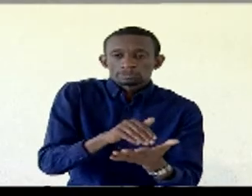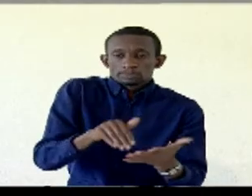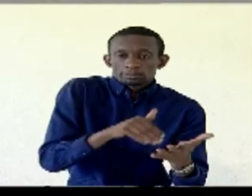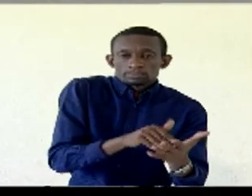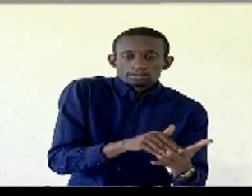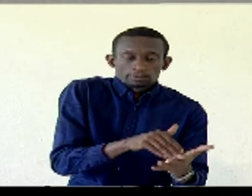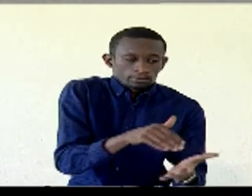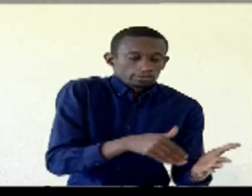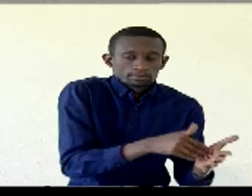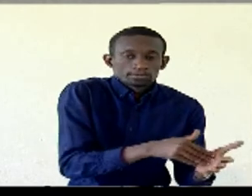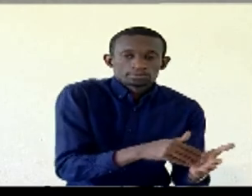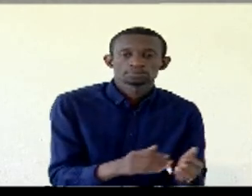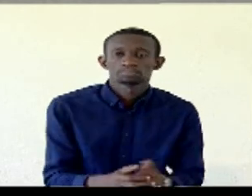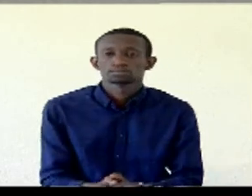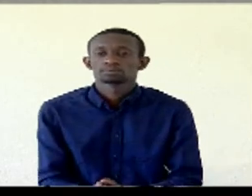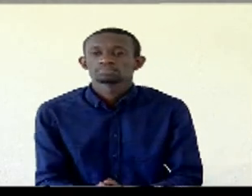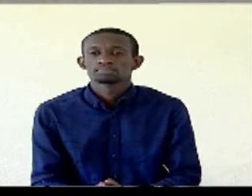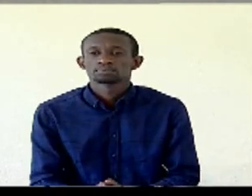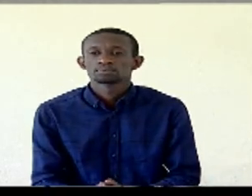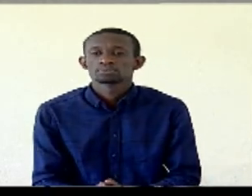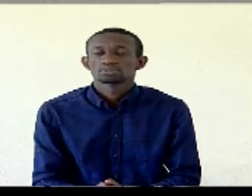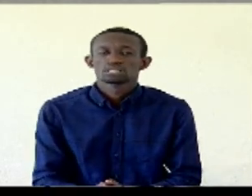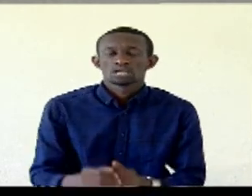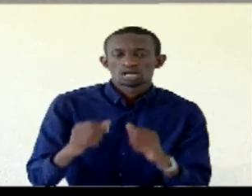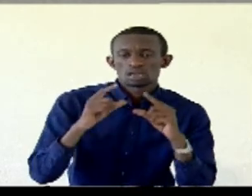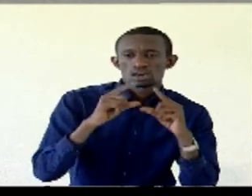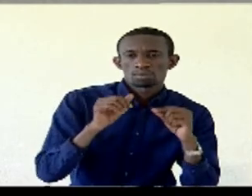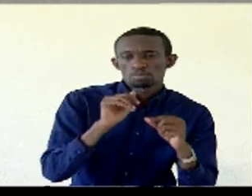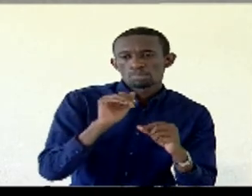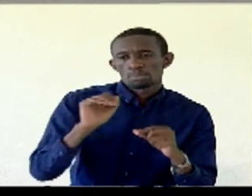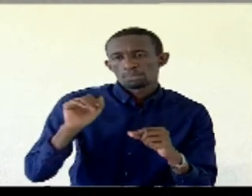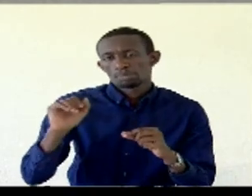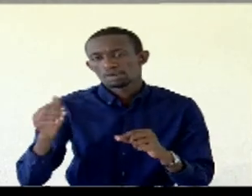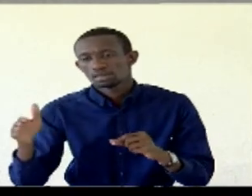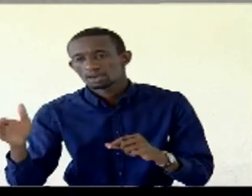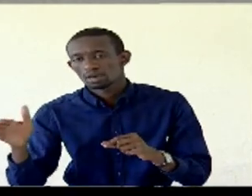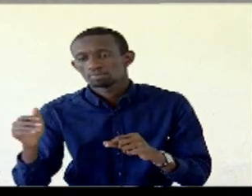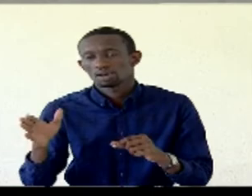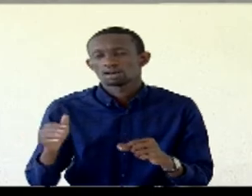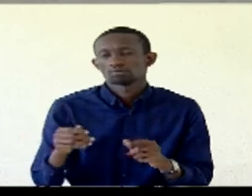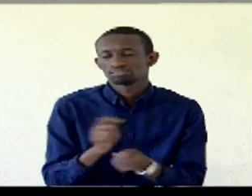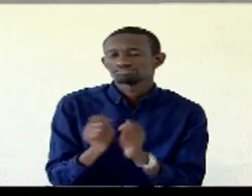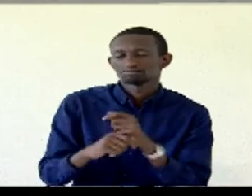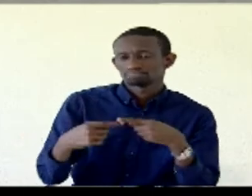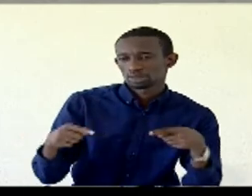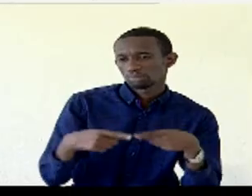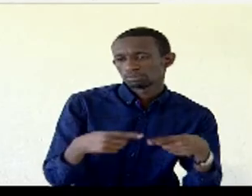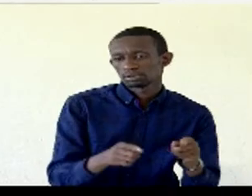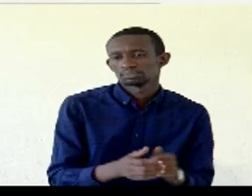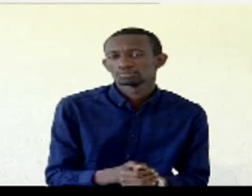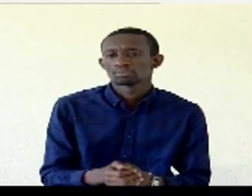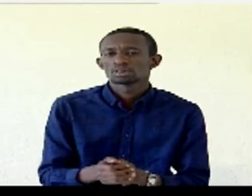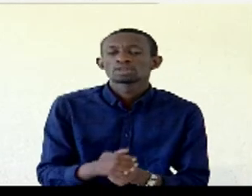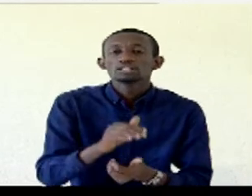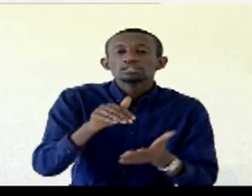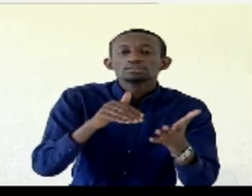central, and then the last suffixes kind of bring up the difference. So be very careful when you're referring to those.